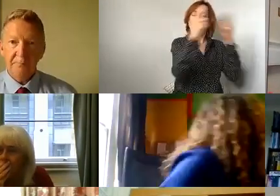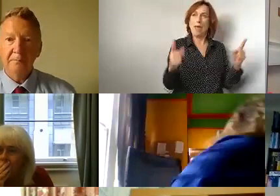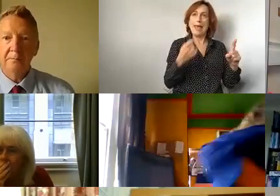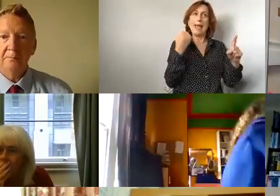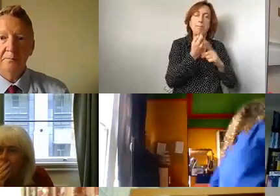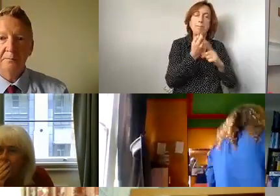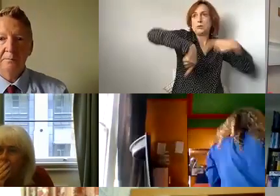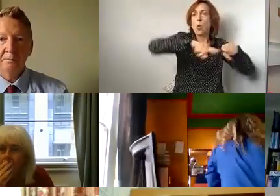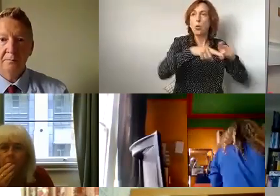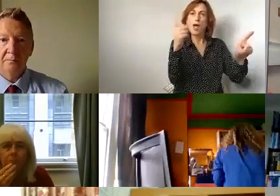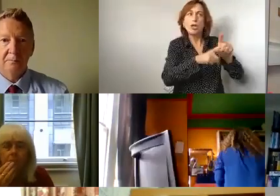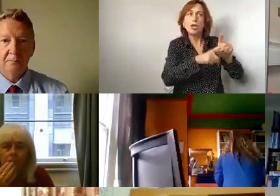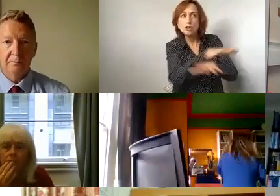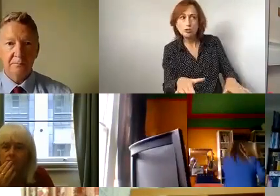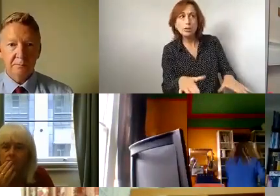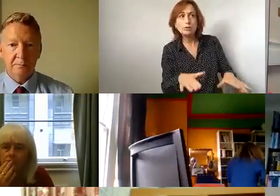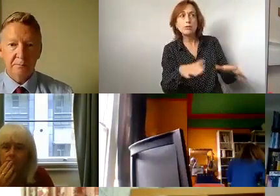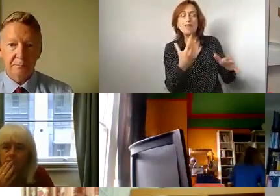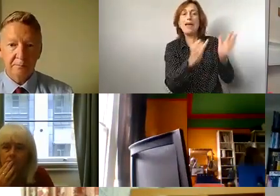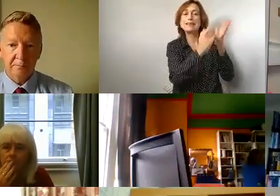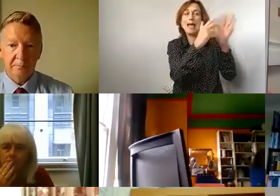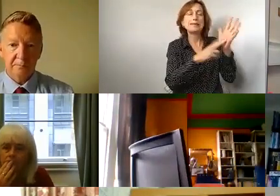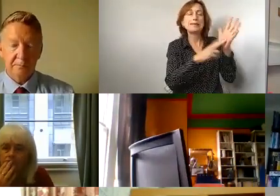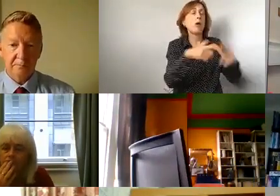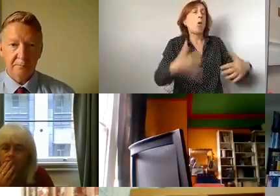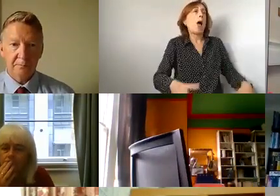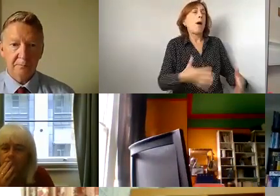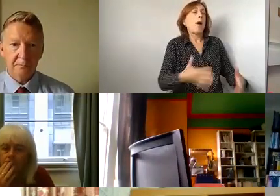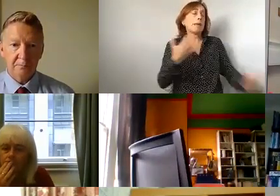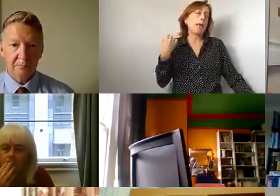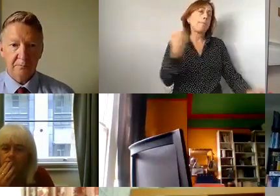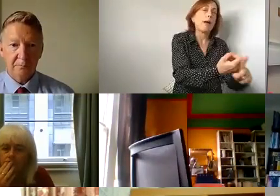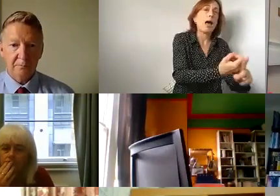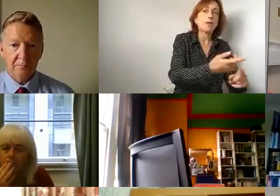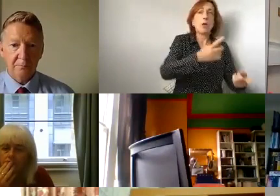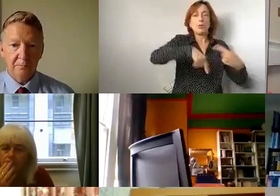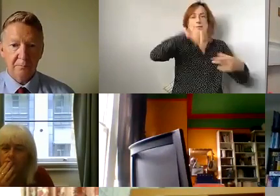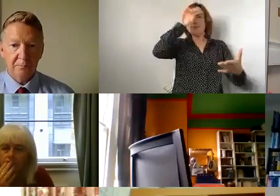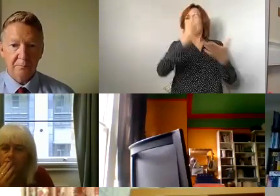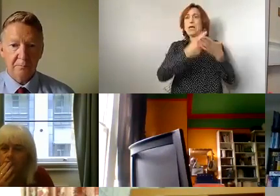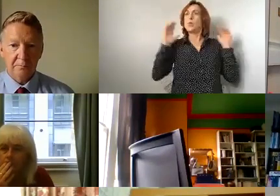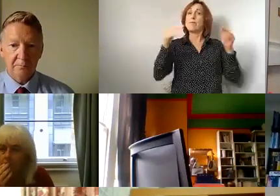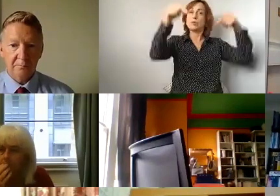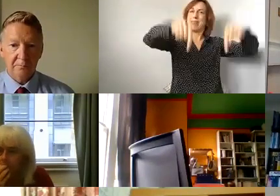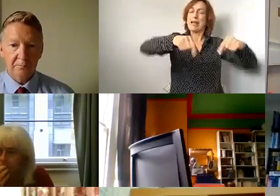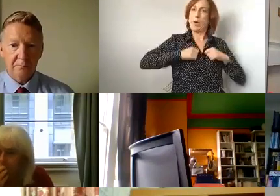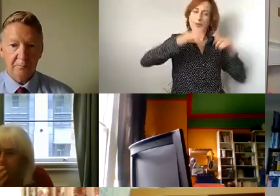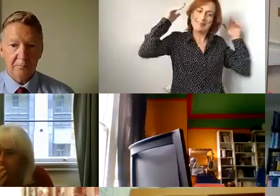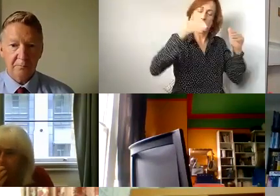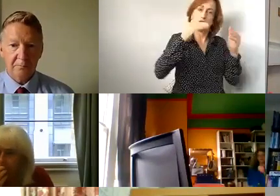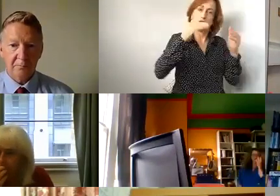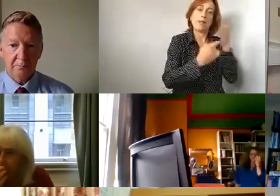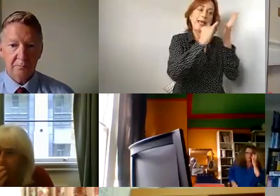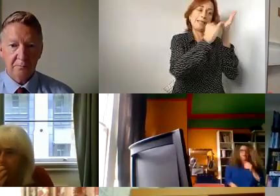on children with SCND has been profound. We've decided to make this the focus our attention. That's why today